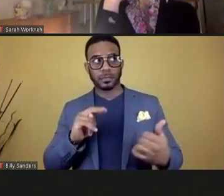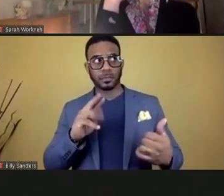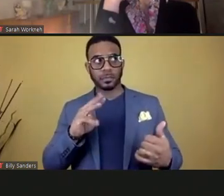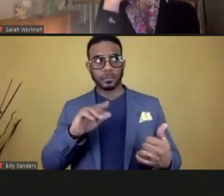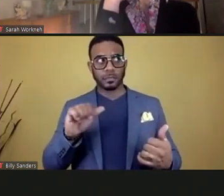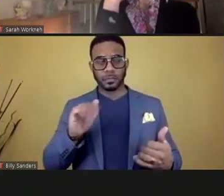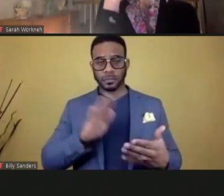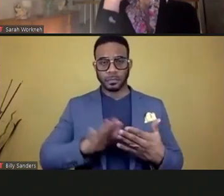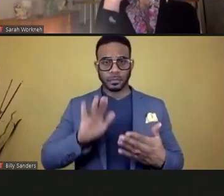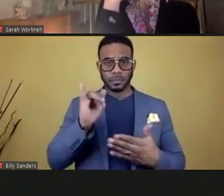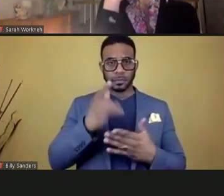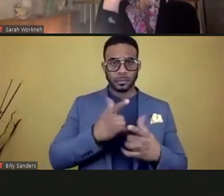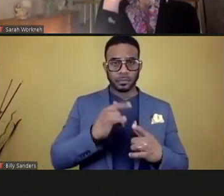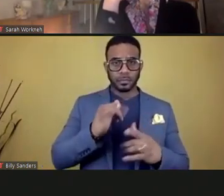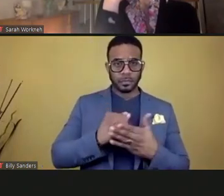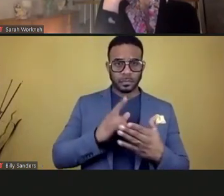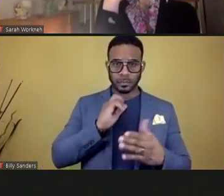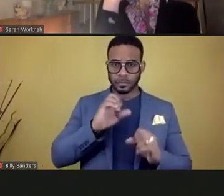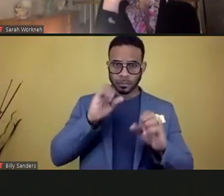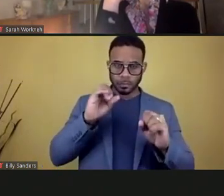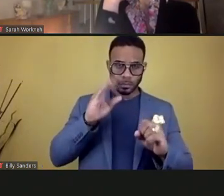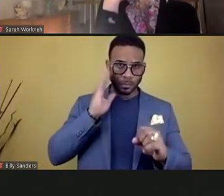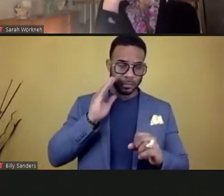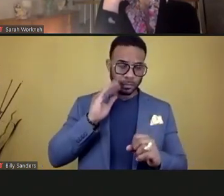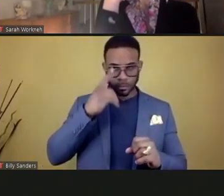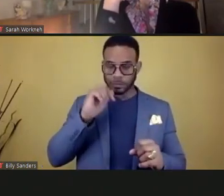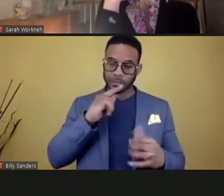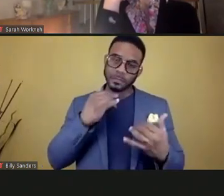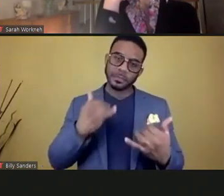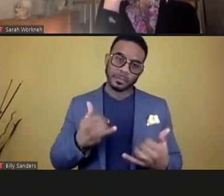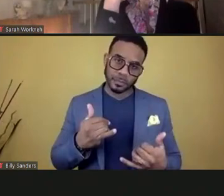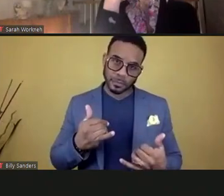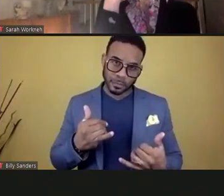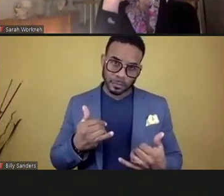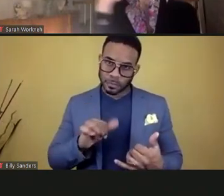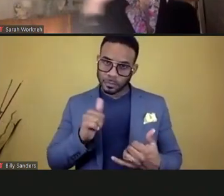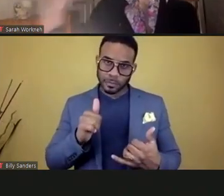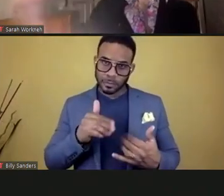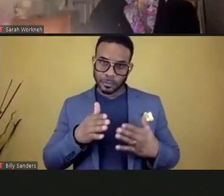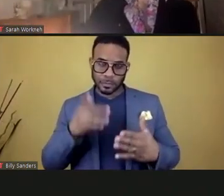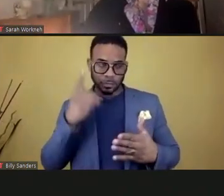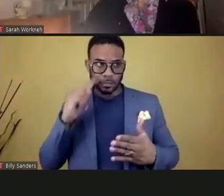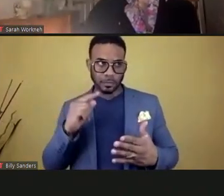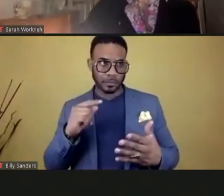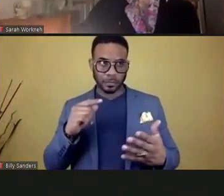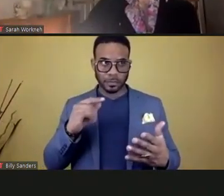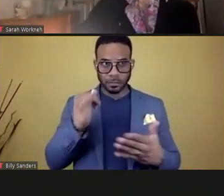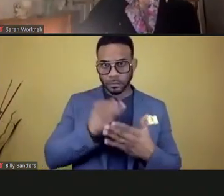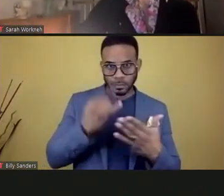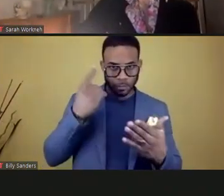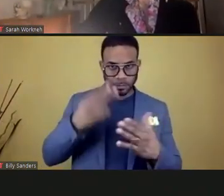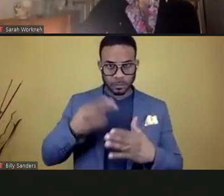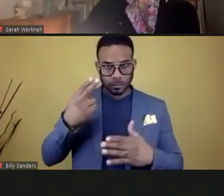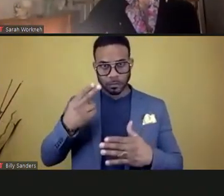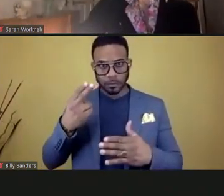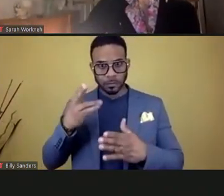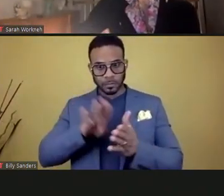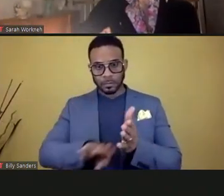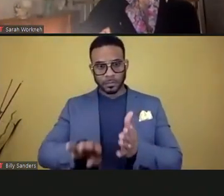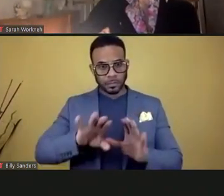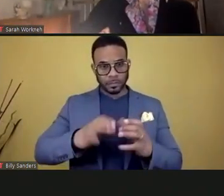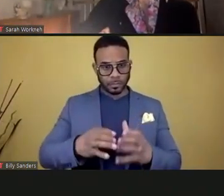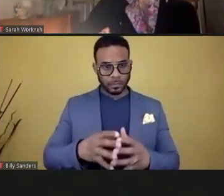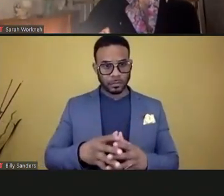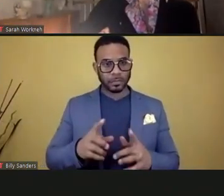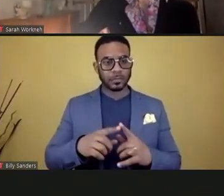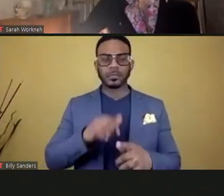Massachusetts College of Liberal Arts, which was an amazing experience because it is now another platform for an artist from a historically marginalized group